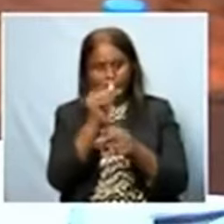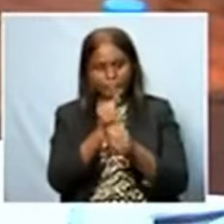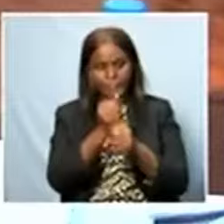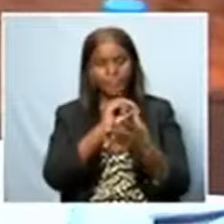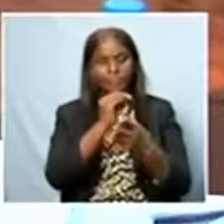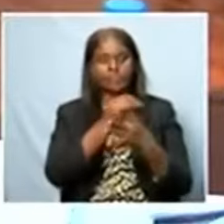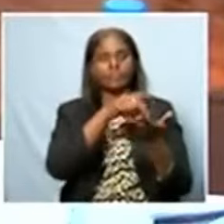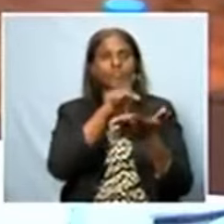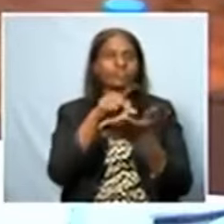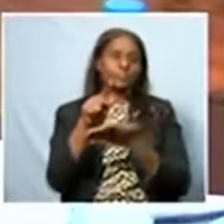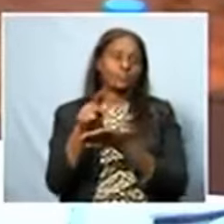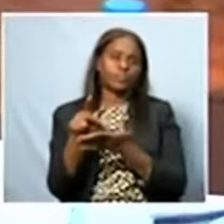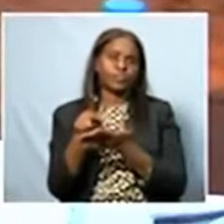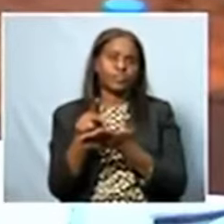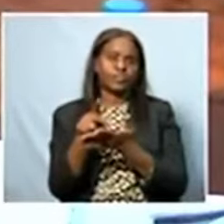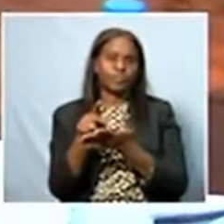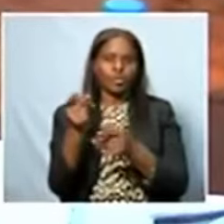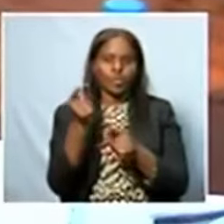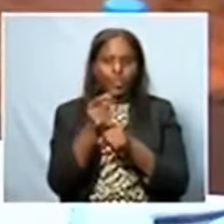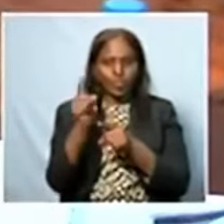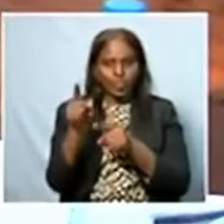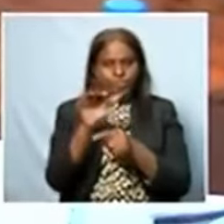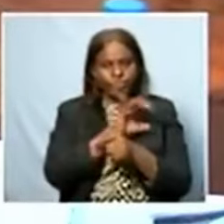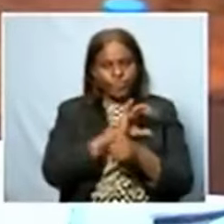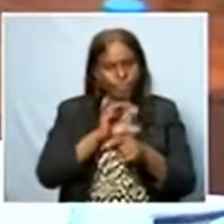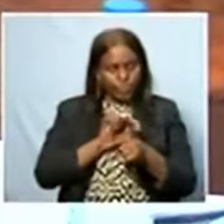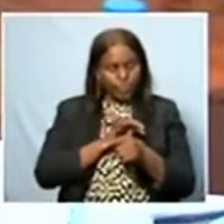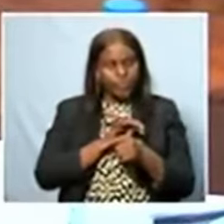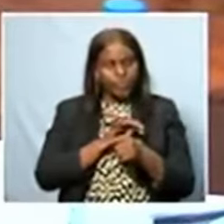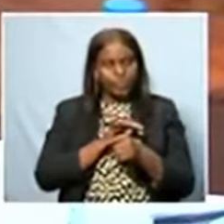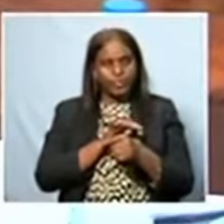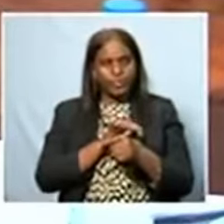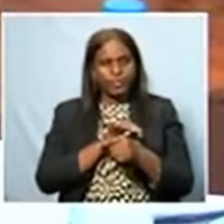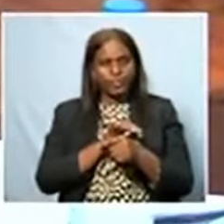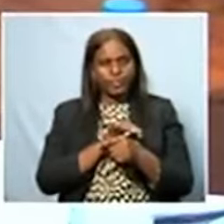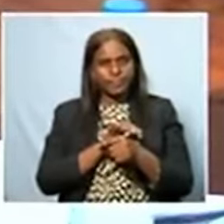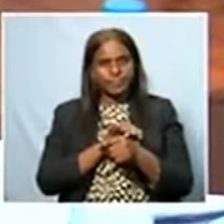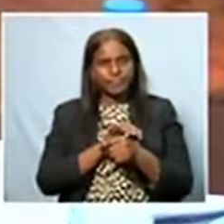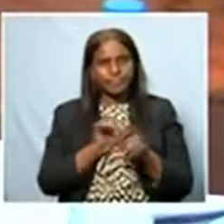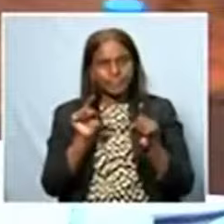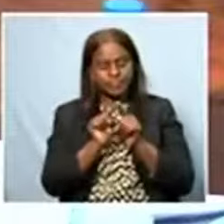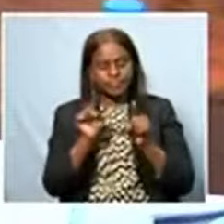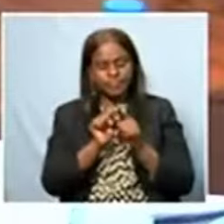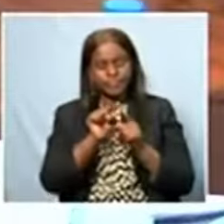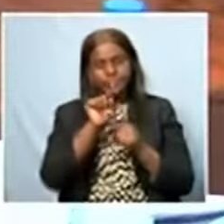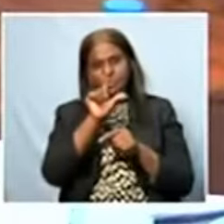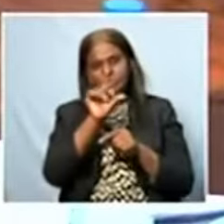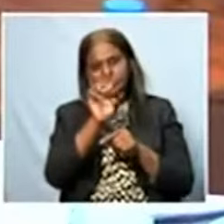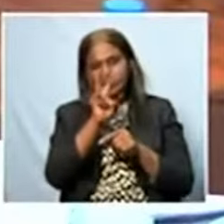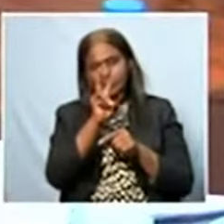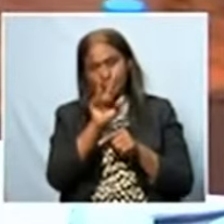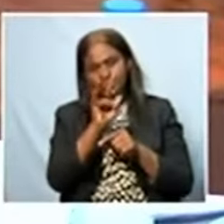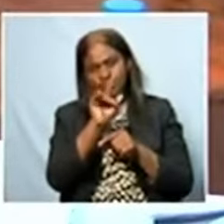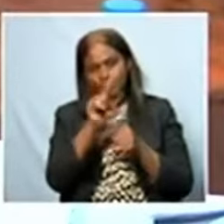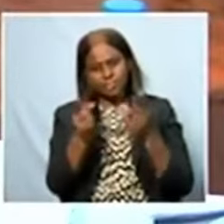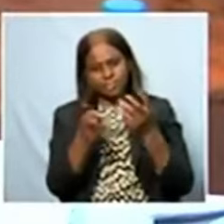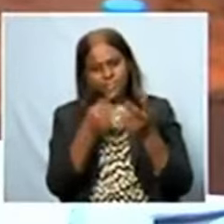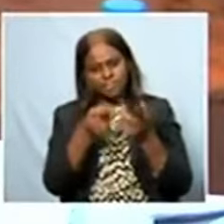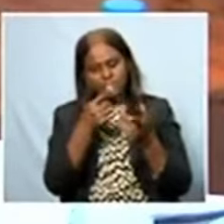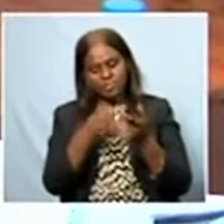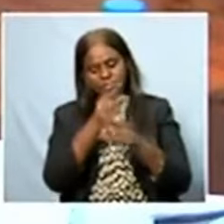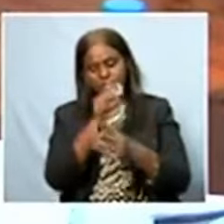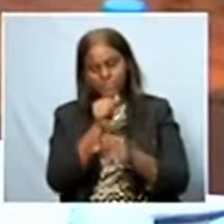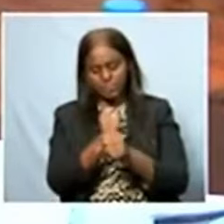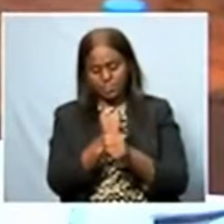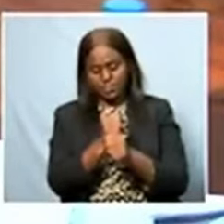paid out by the betting company. The levy shall be calculated on the gross amounts